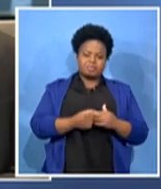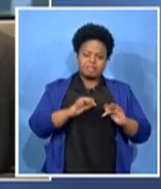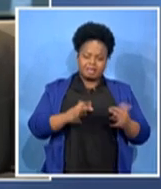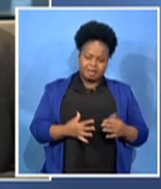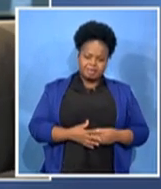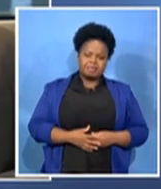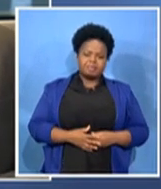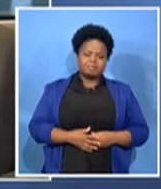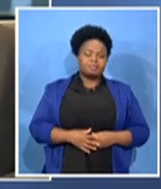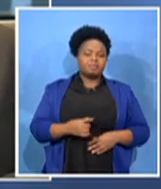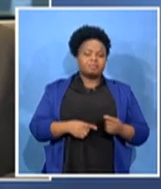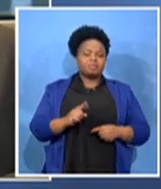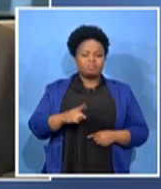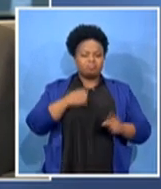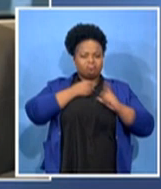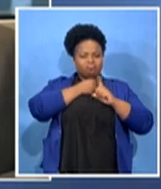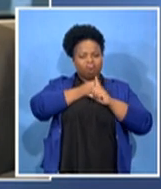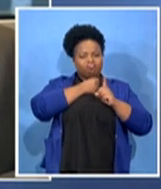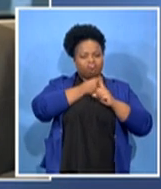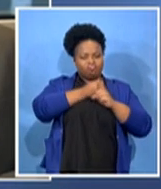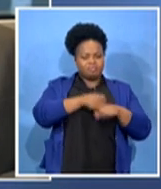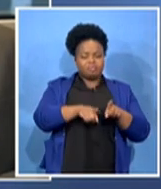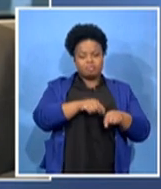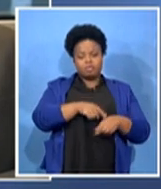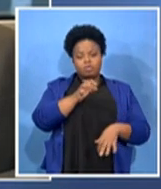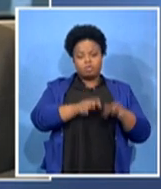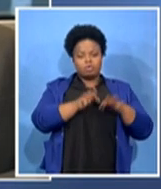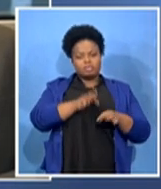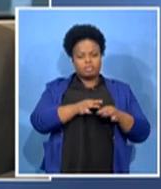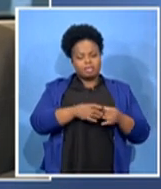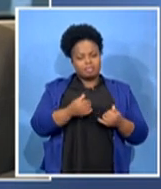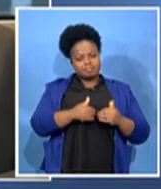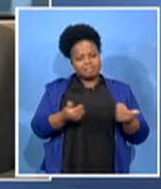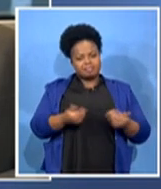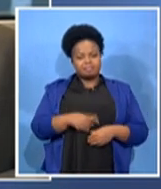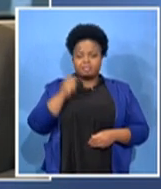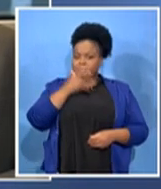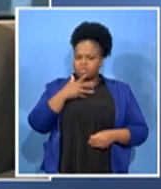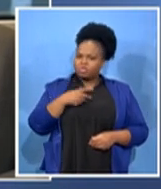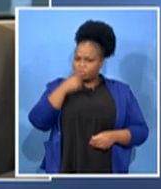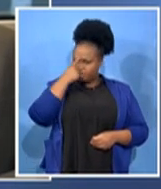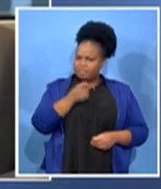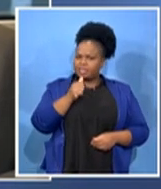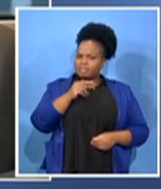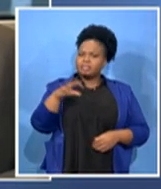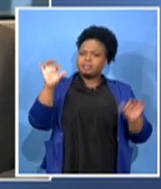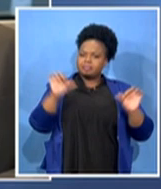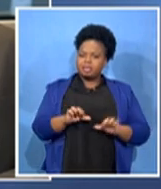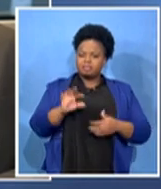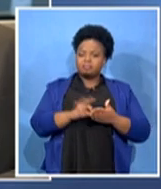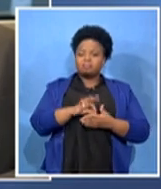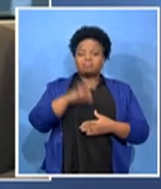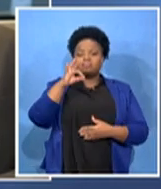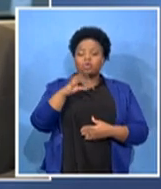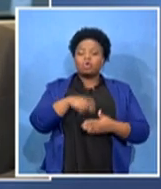as well as those political machinations. Ladies and gentlemen, can you believe it that the ANC is going back to its elective conference next year,